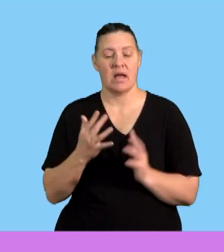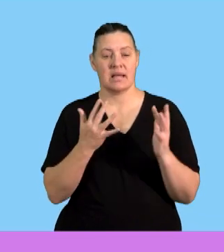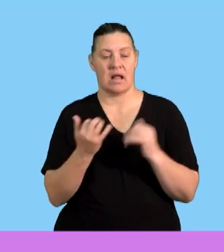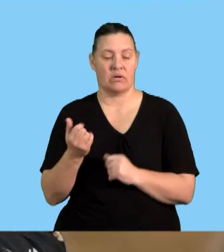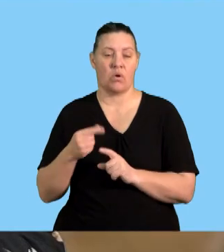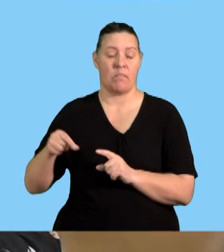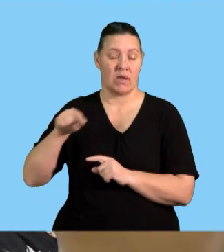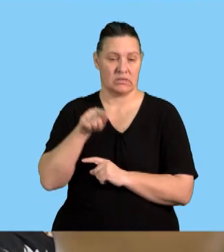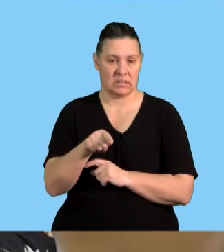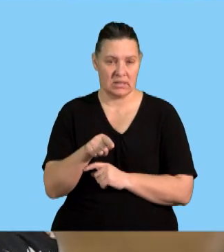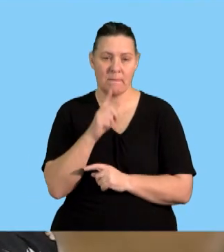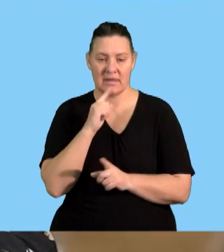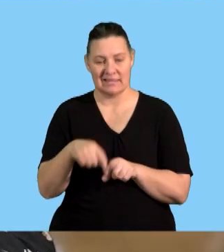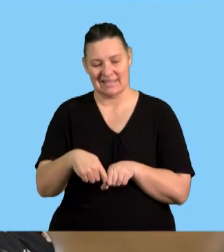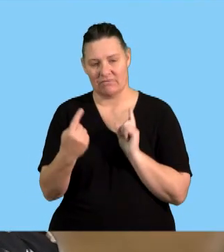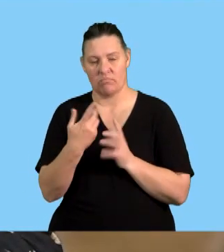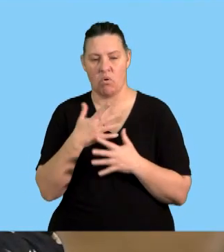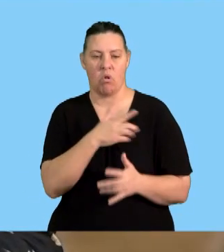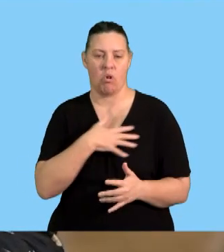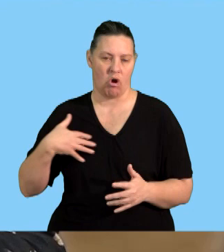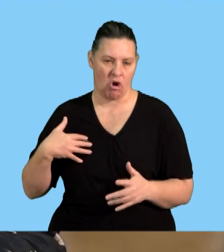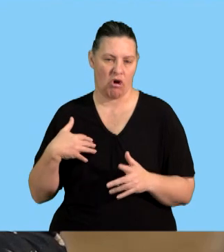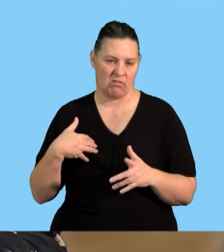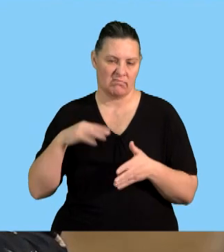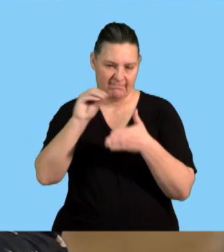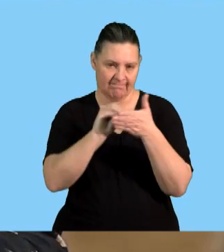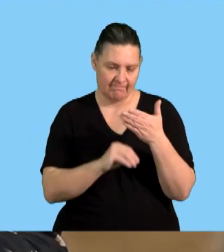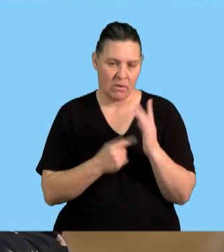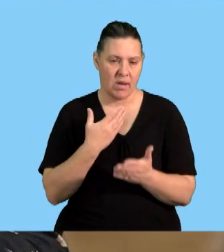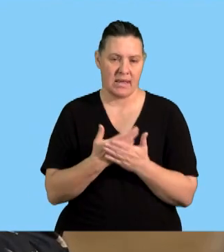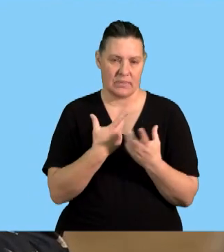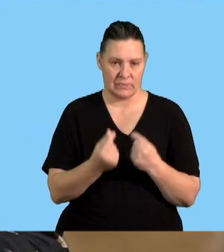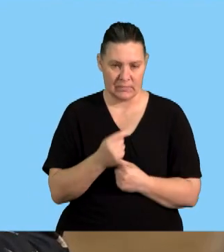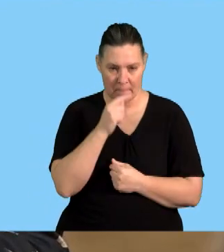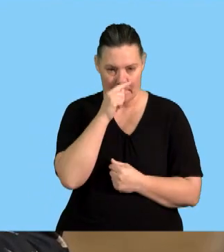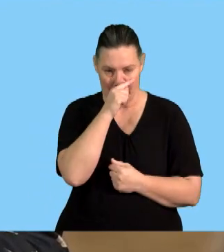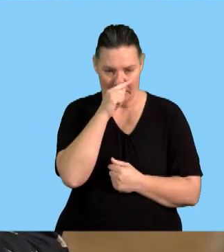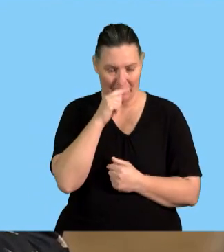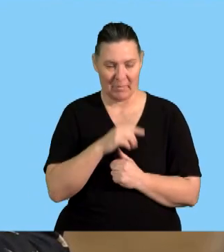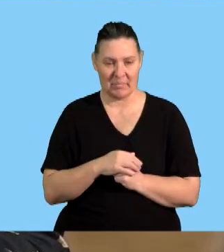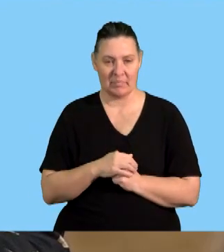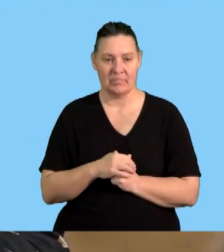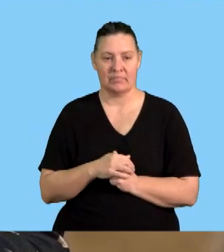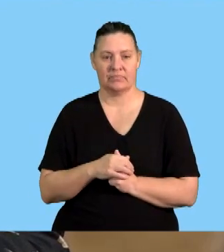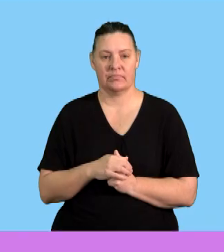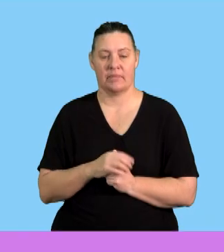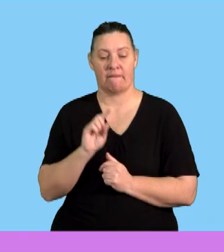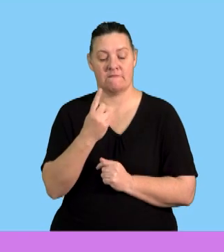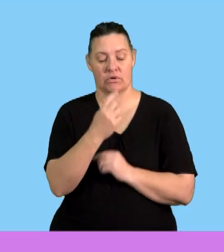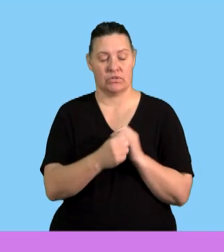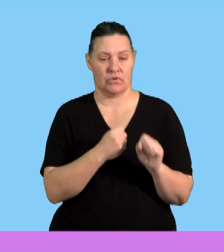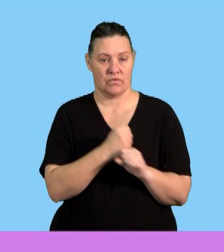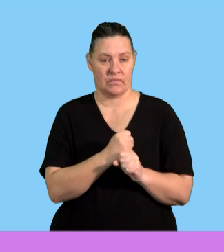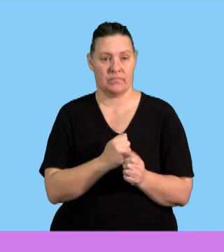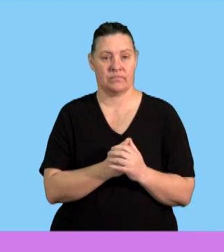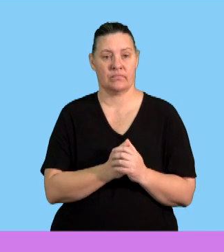Here, the calculation is going to be a little bit longer, but we will be able to do it. So for the